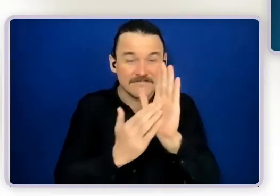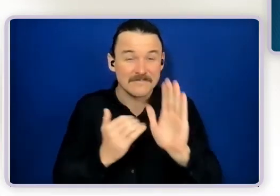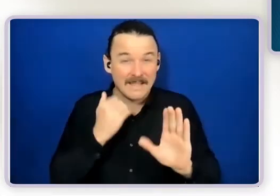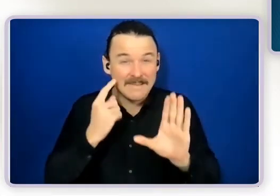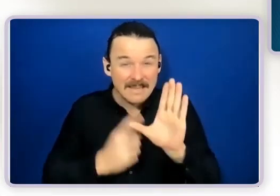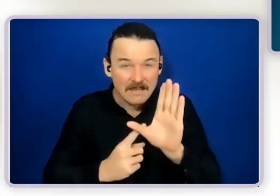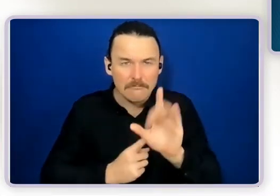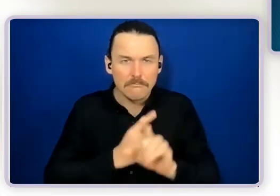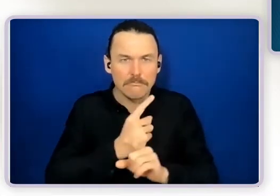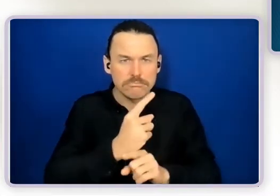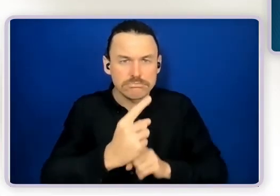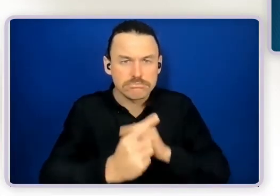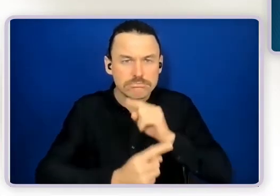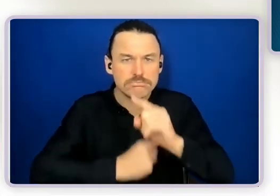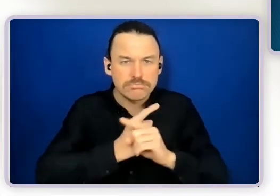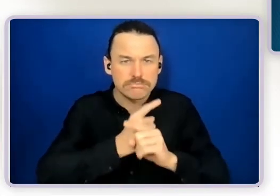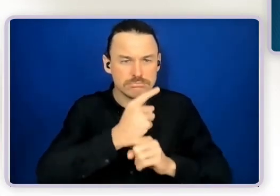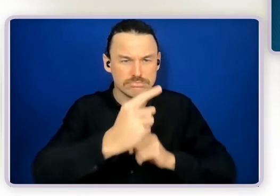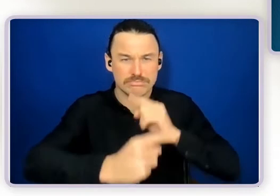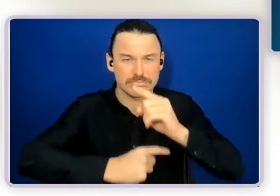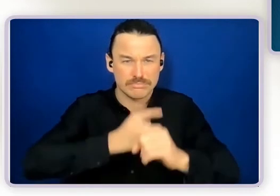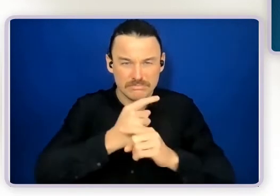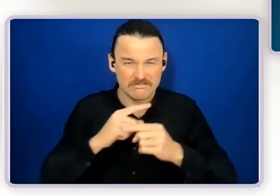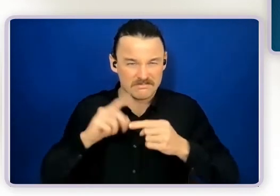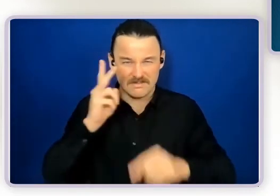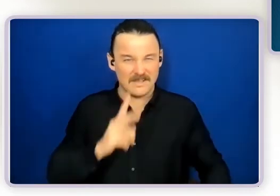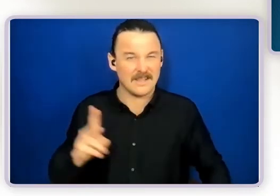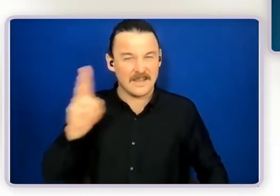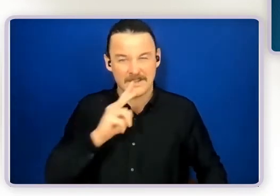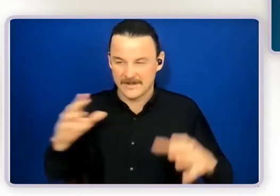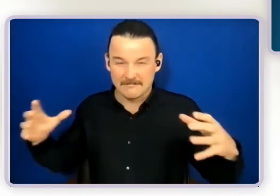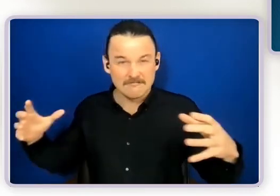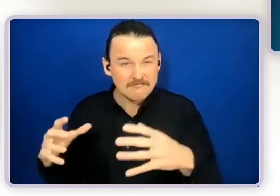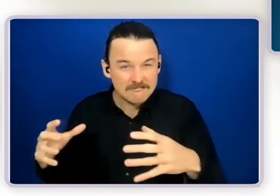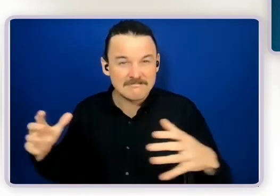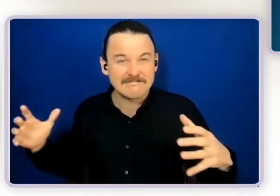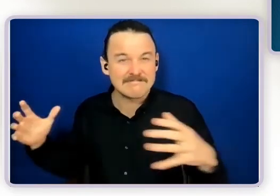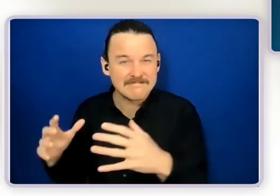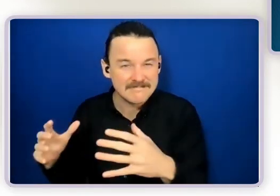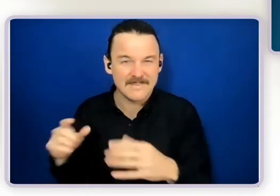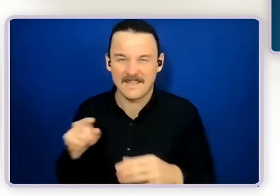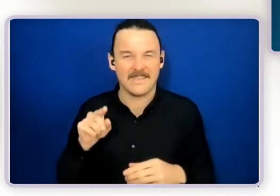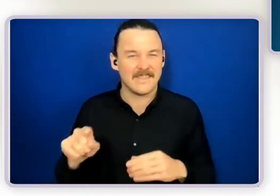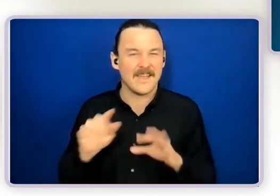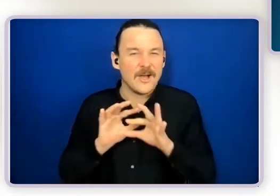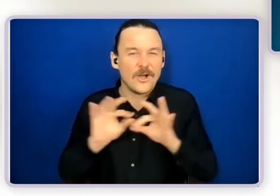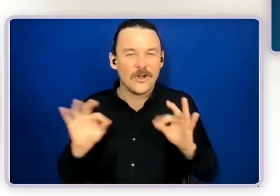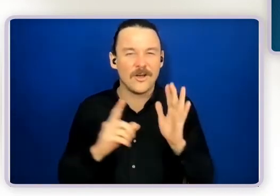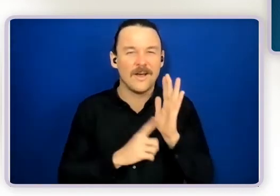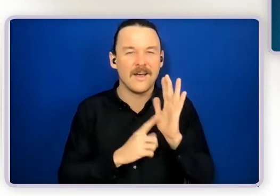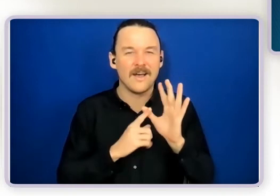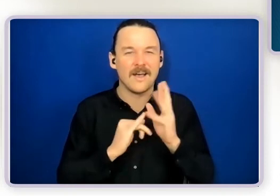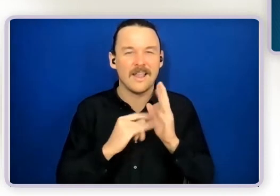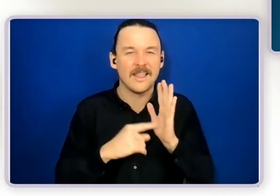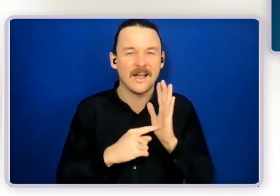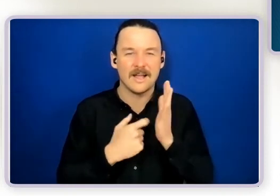And that is not a last resort. It's not at all a last resort. But it's easy and